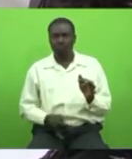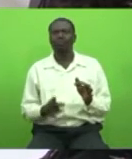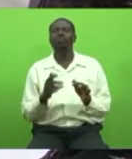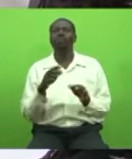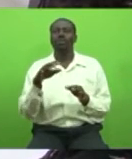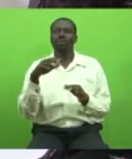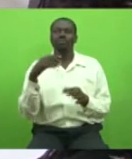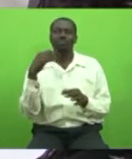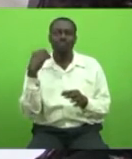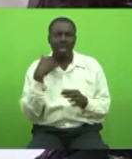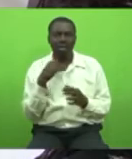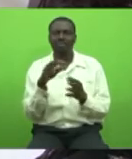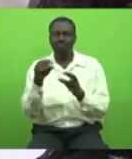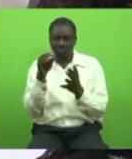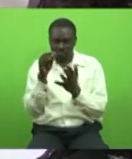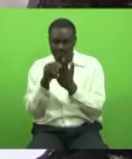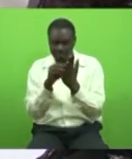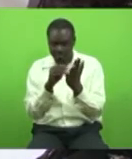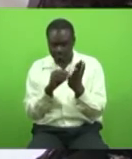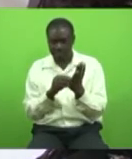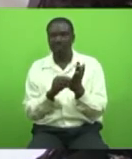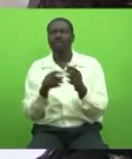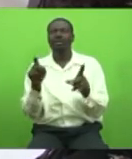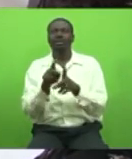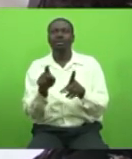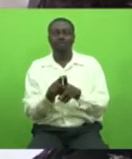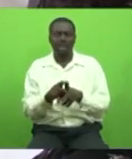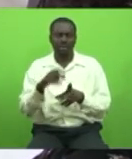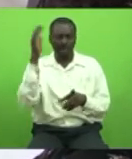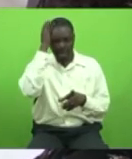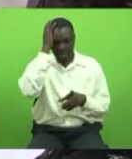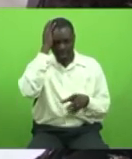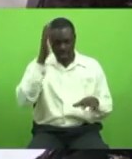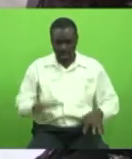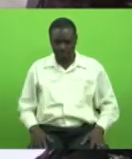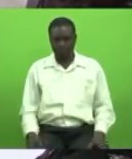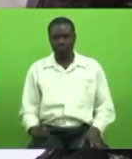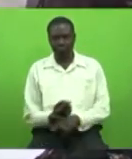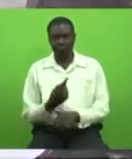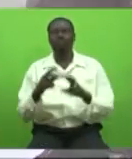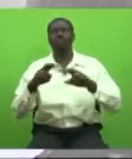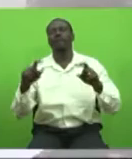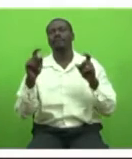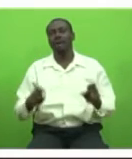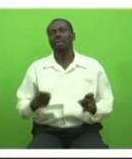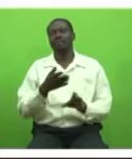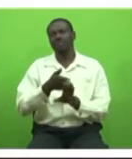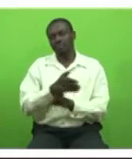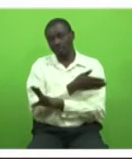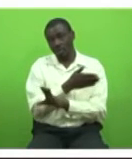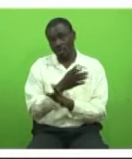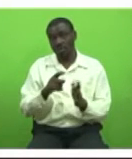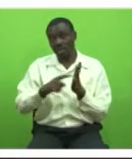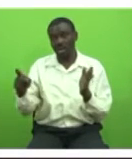head-to-toe examination on you. But before you reach the coach, just stand on this white paper here, just stand at the